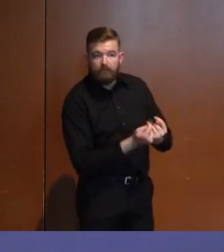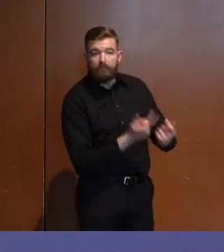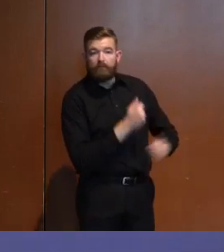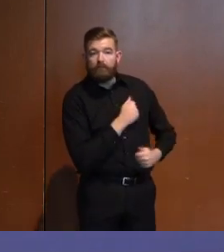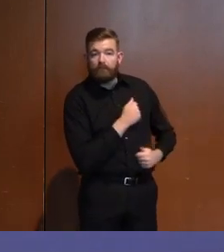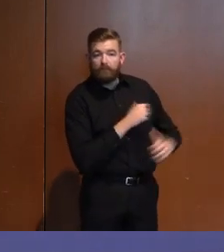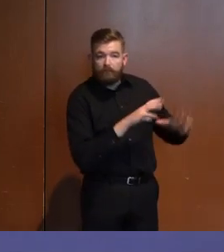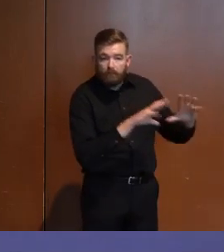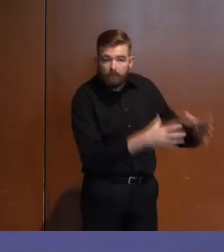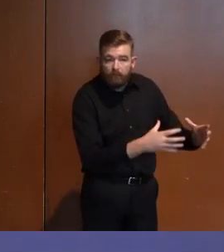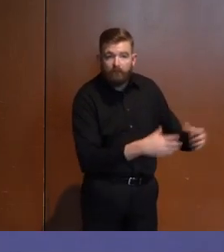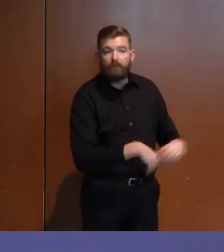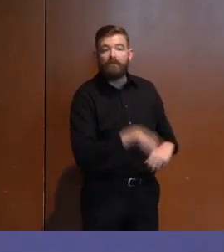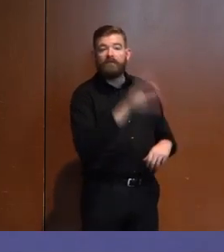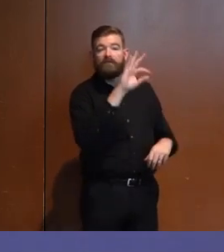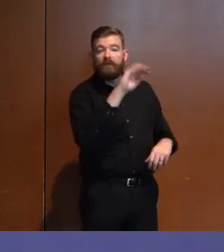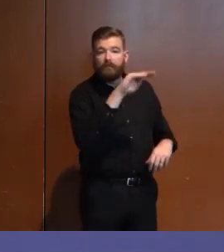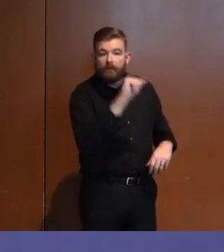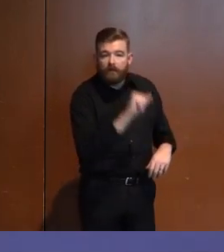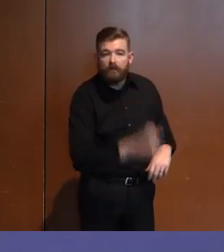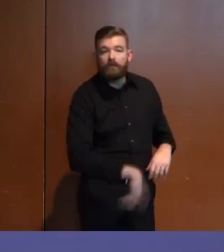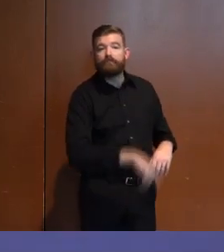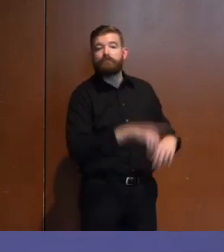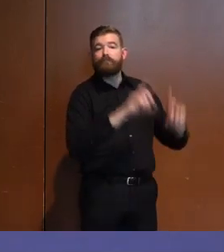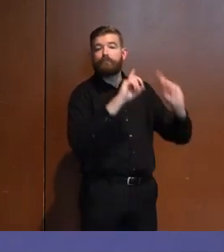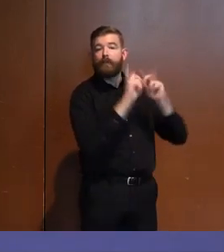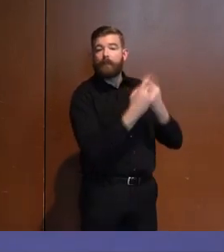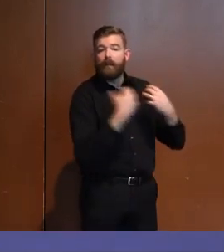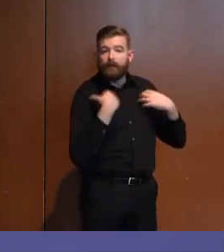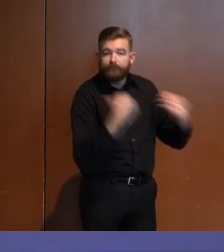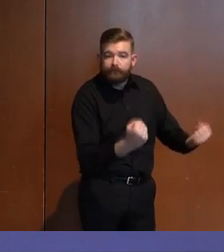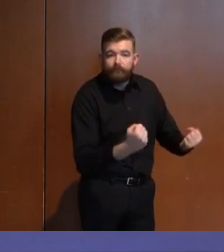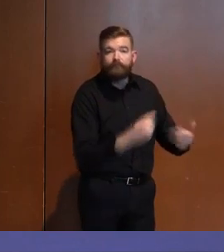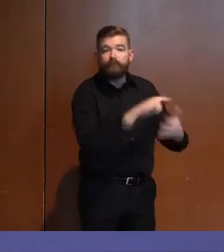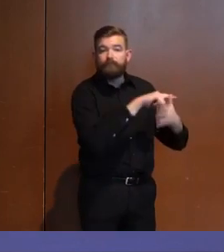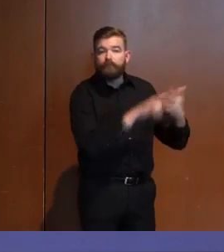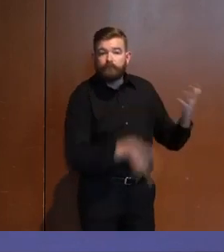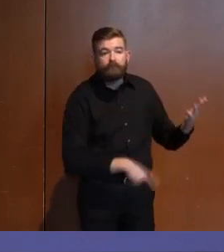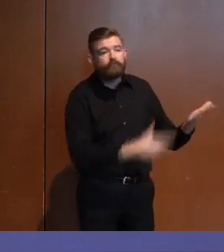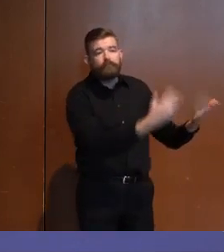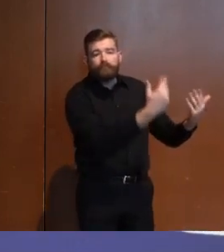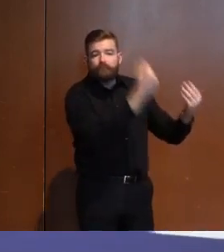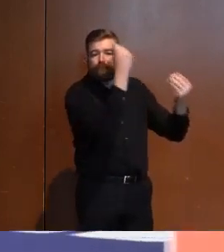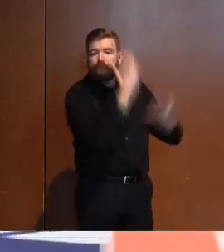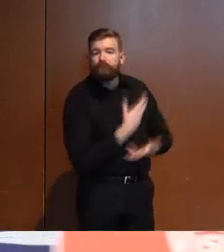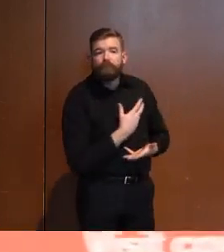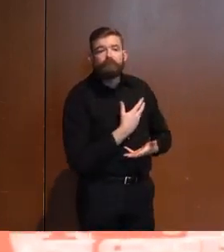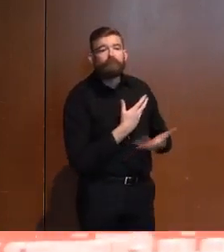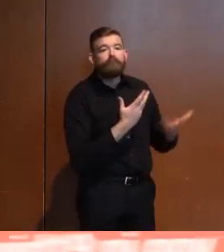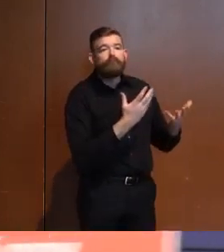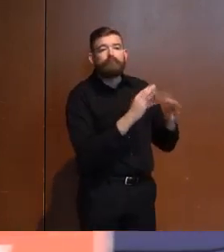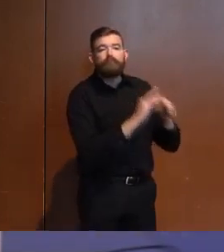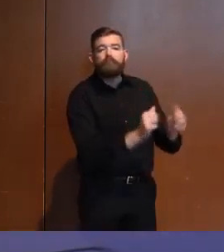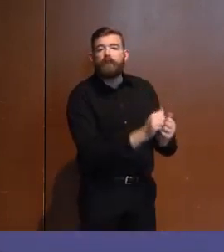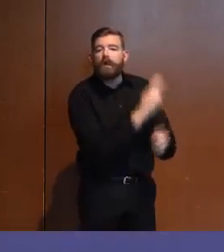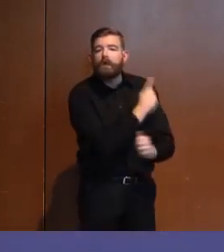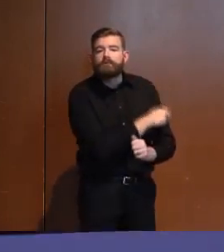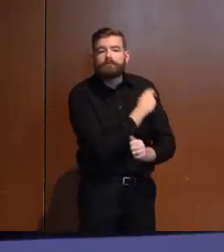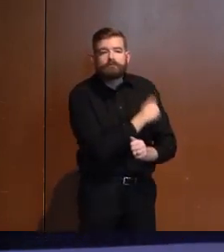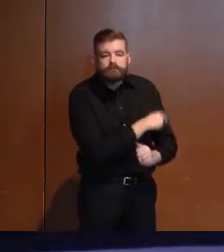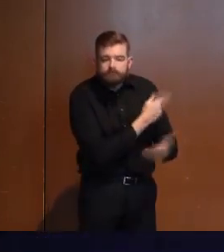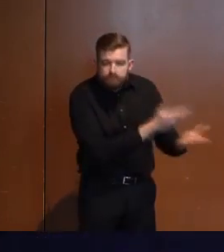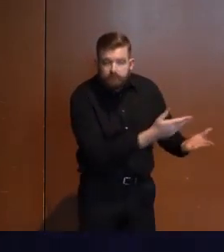FEMA and the Department of Health are approaching our hospital capacity. Pat, can't thank you enough for everything you're doing. Please. Thank you, Governor. And to your